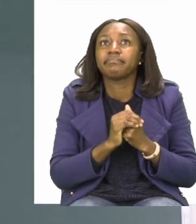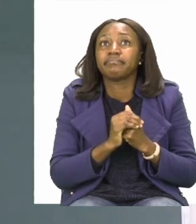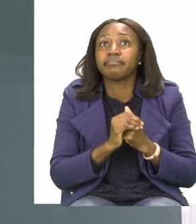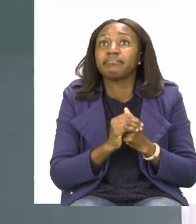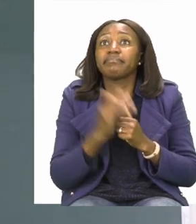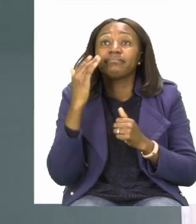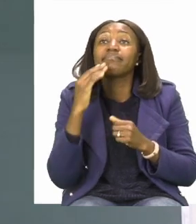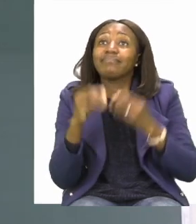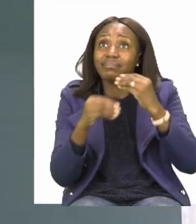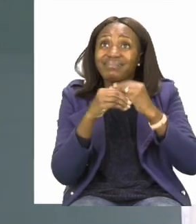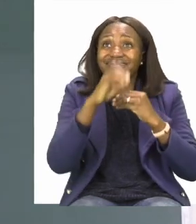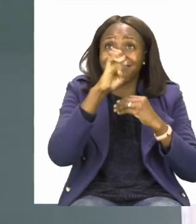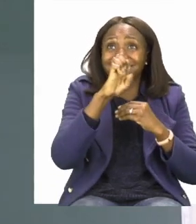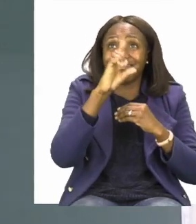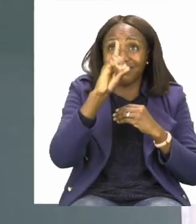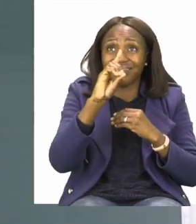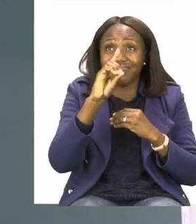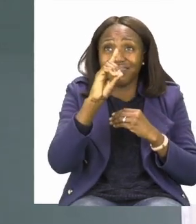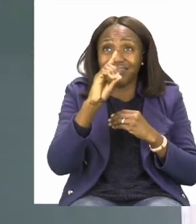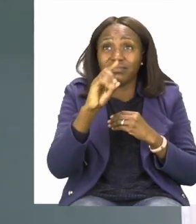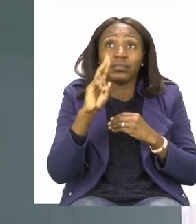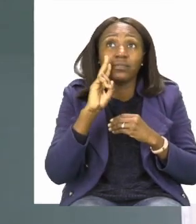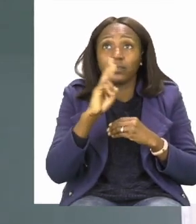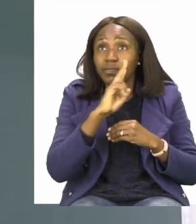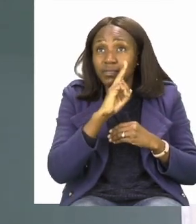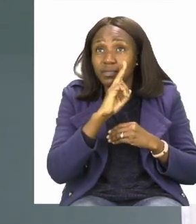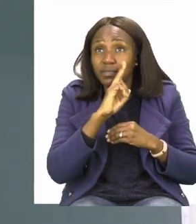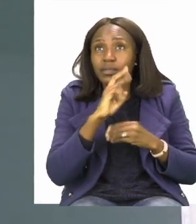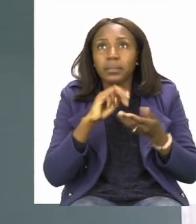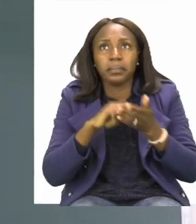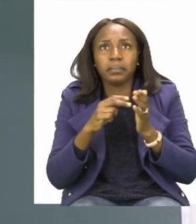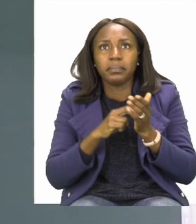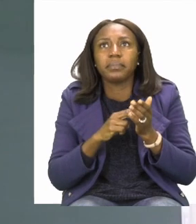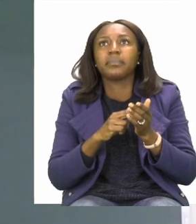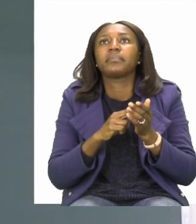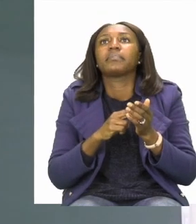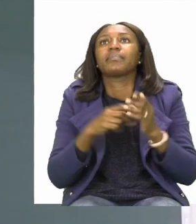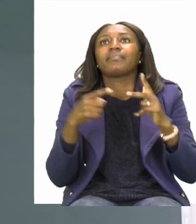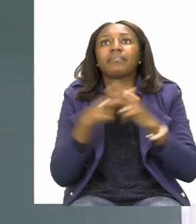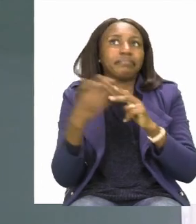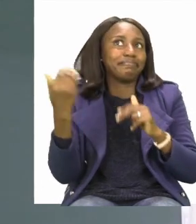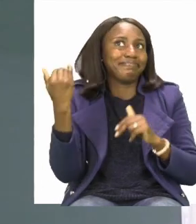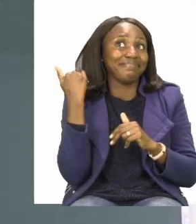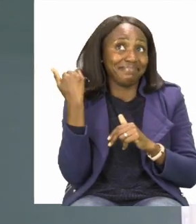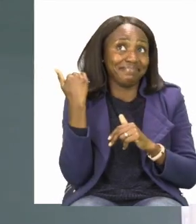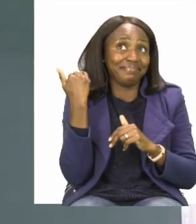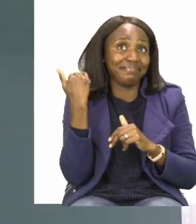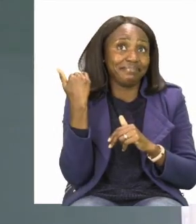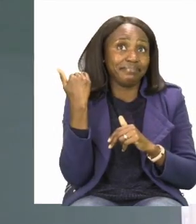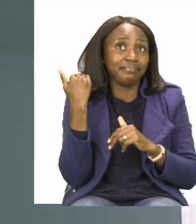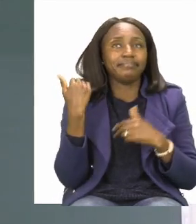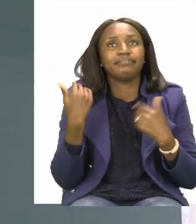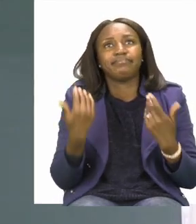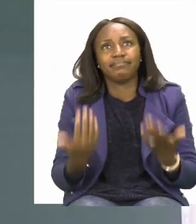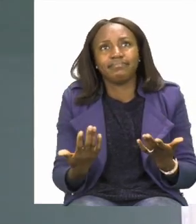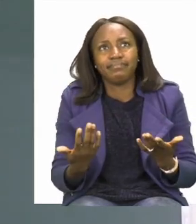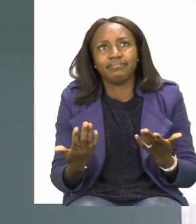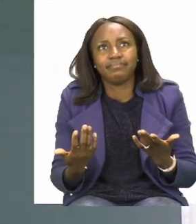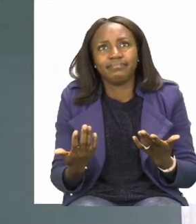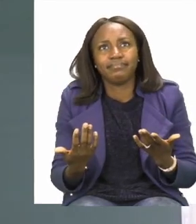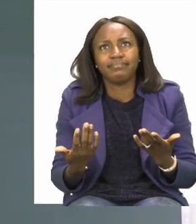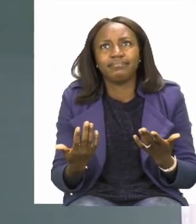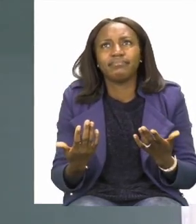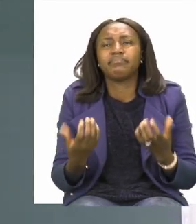add ed so that they can become past tense. Now, normally this works for